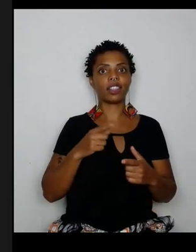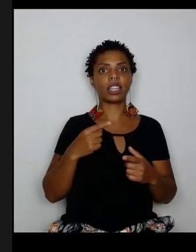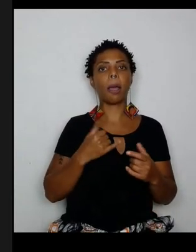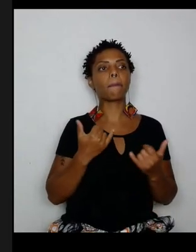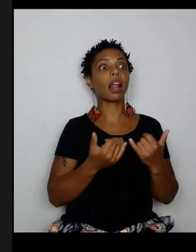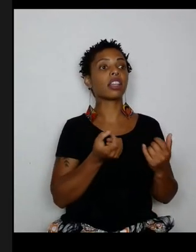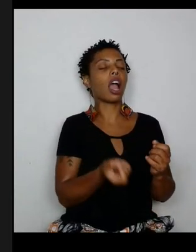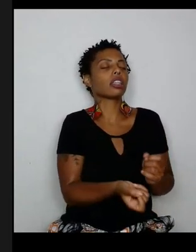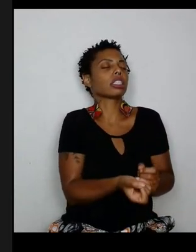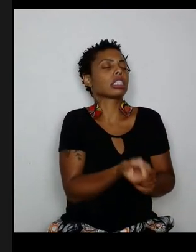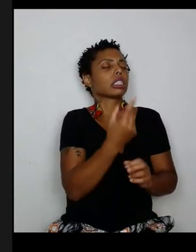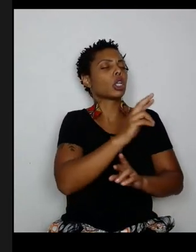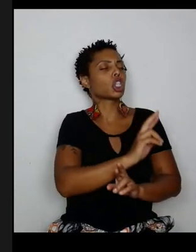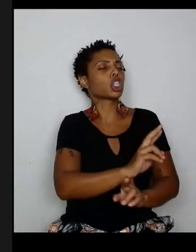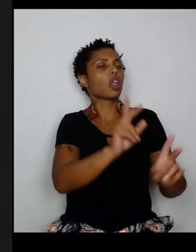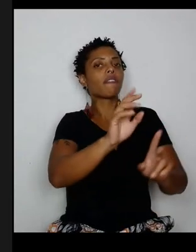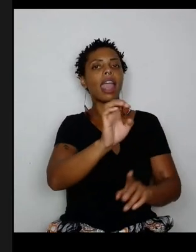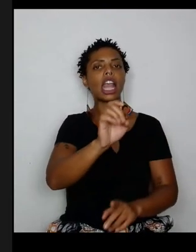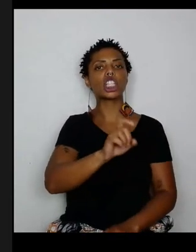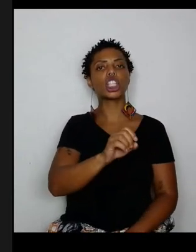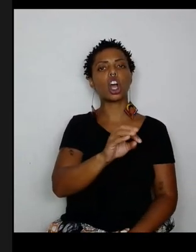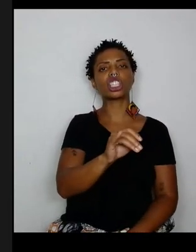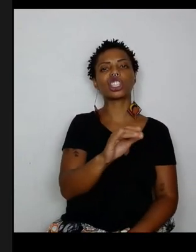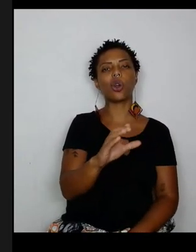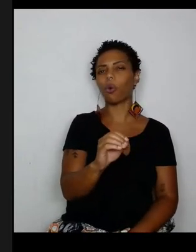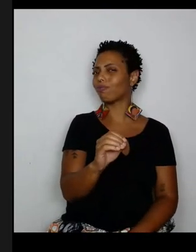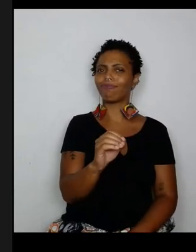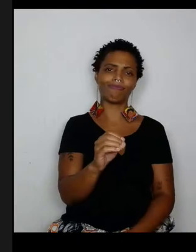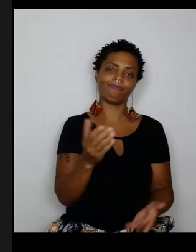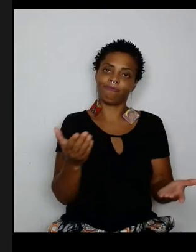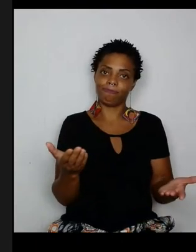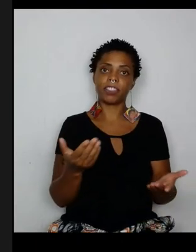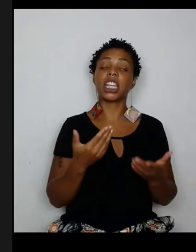actually fell into this trap of exoticism somehow